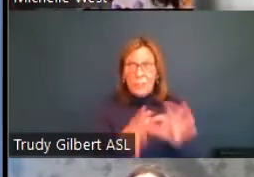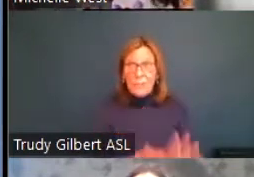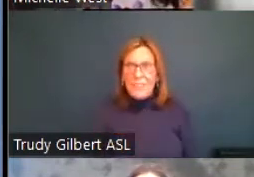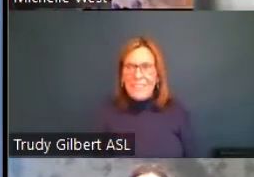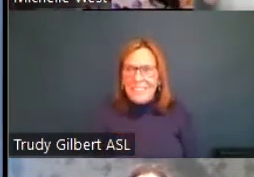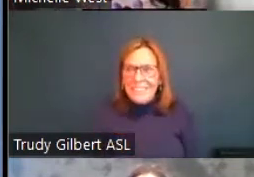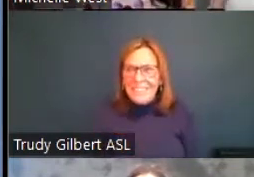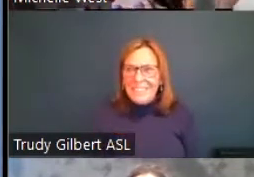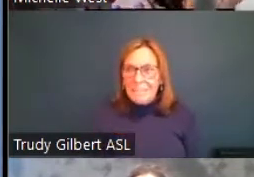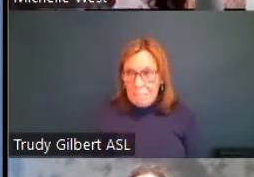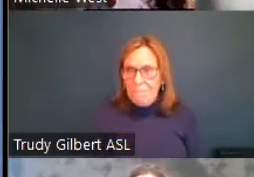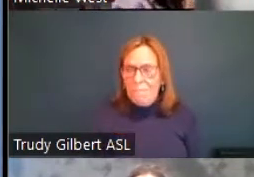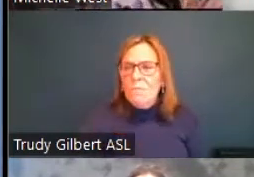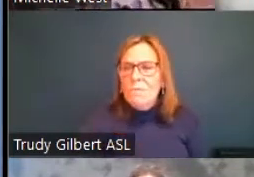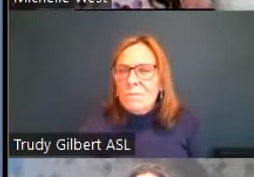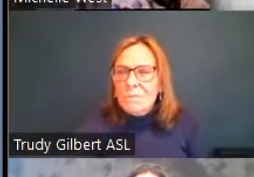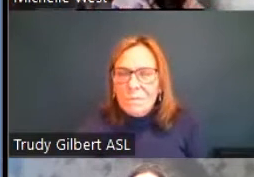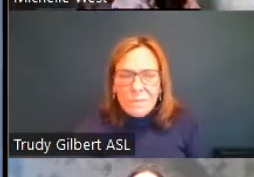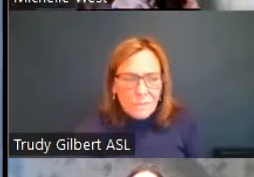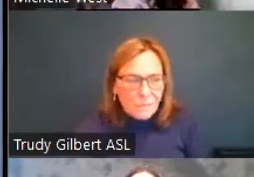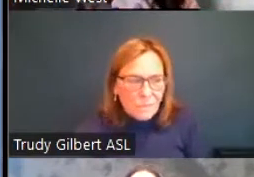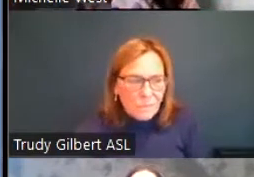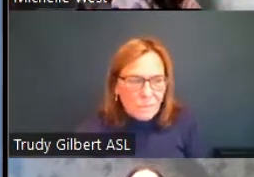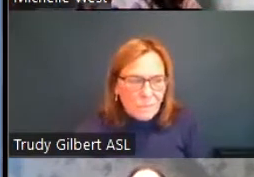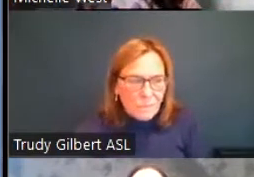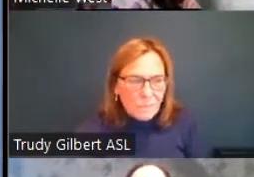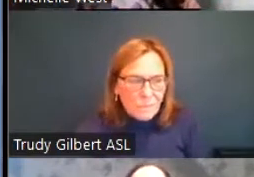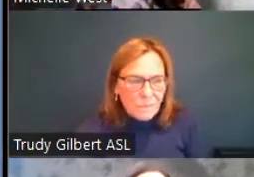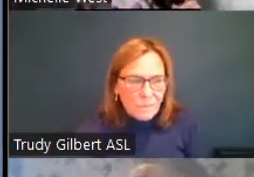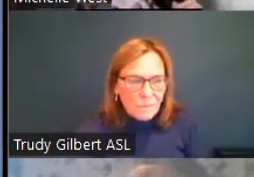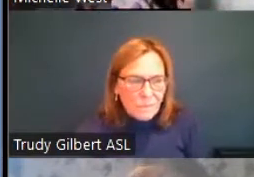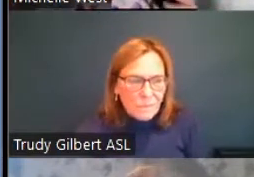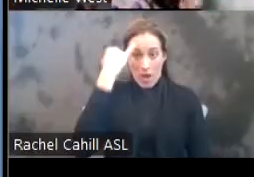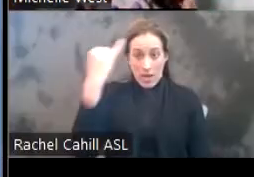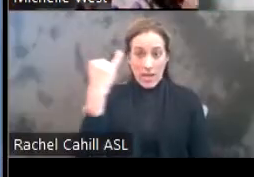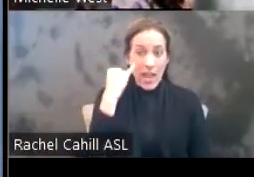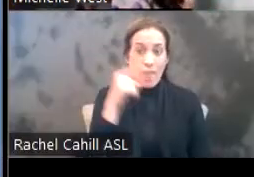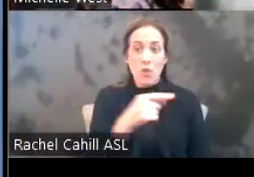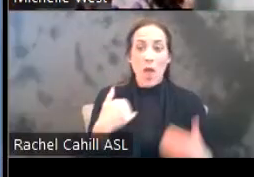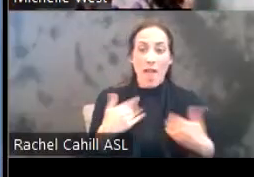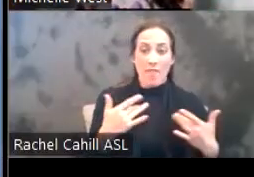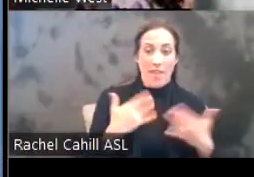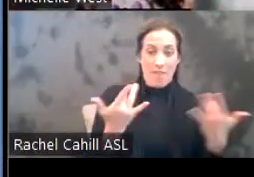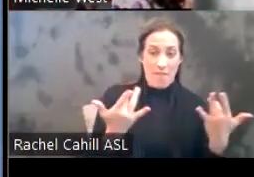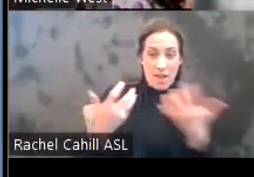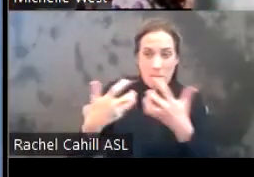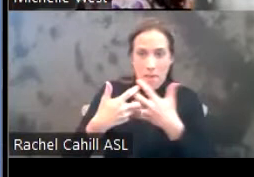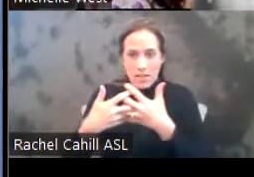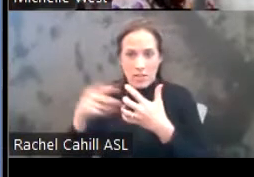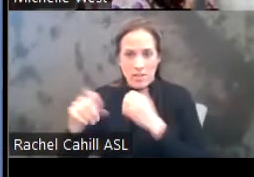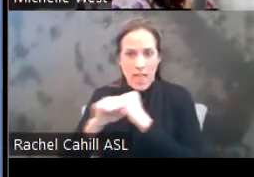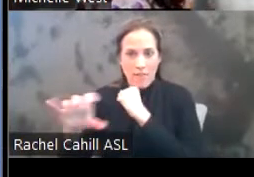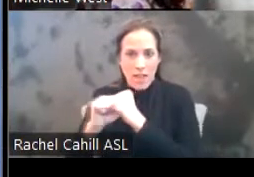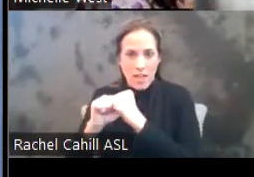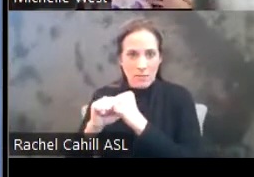me, like, how do I find out about it? That's one idea, is you have an event to go with the ad. And